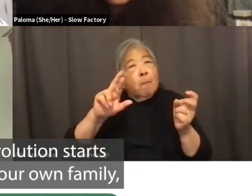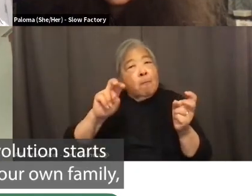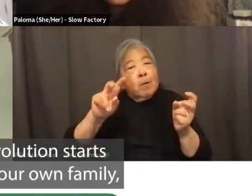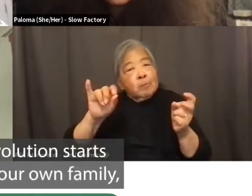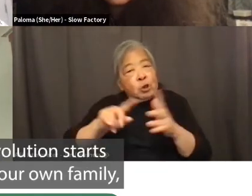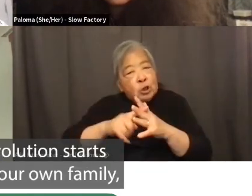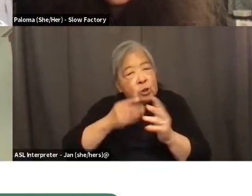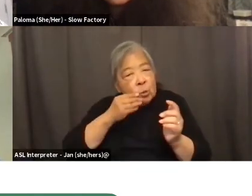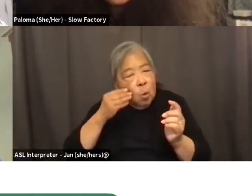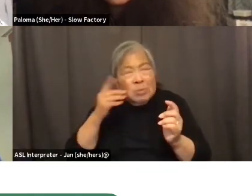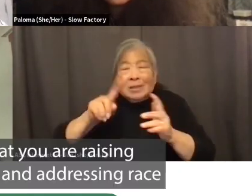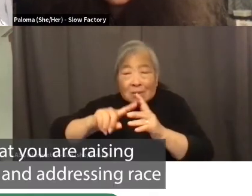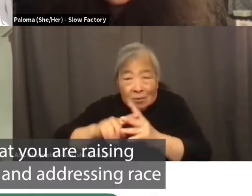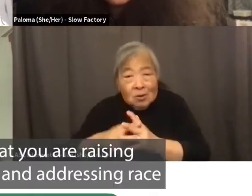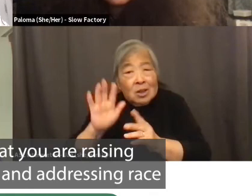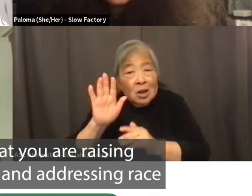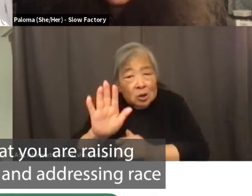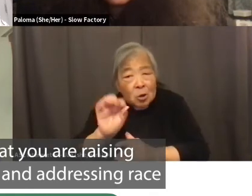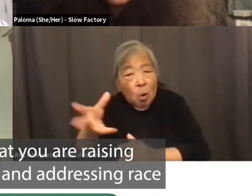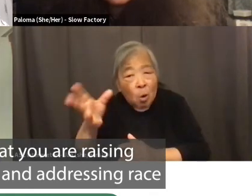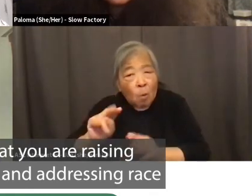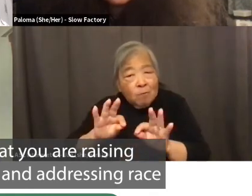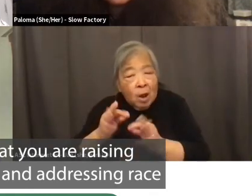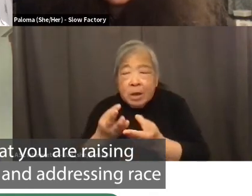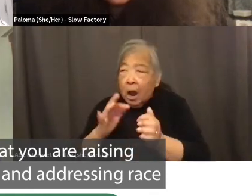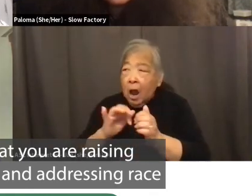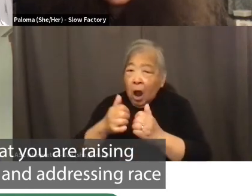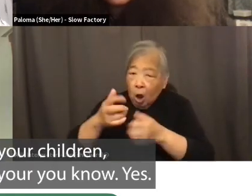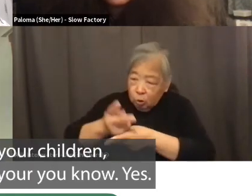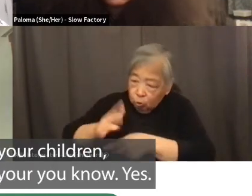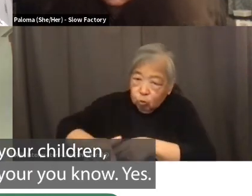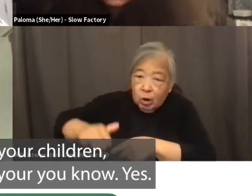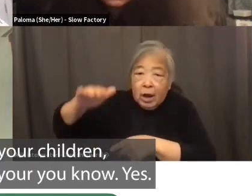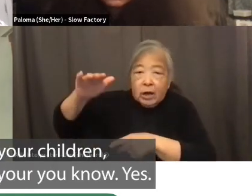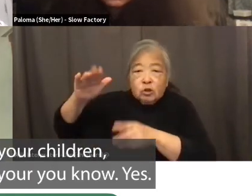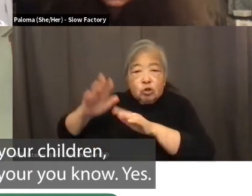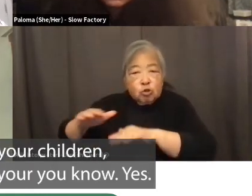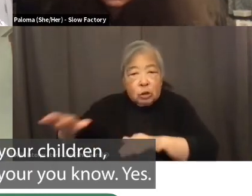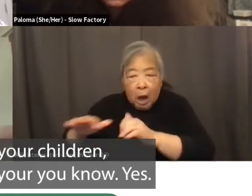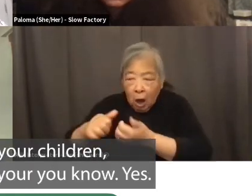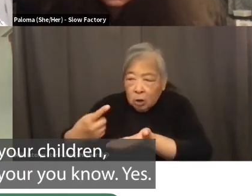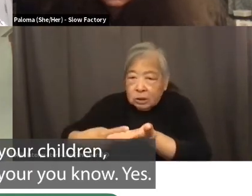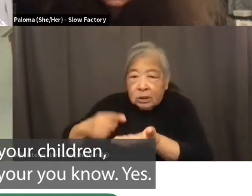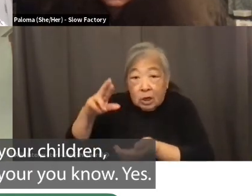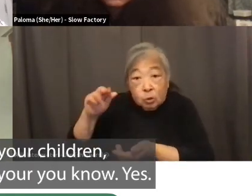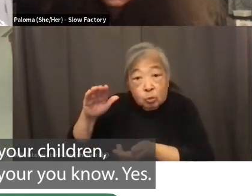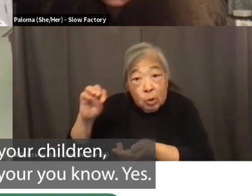within your own family, the way that you're raising your children and addressing race within your children, within